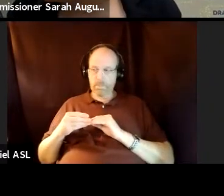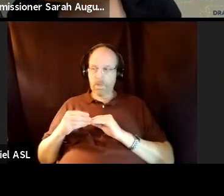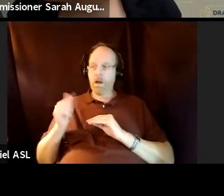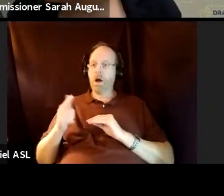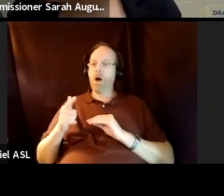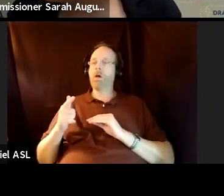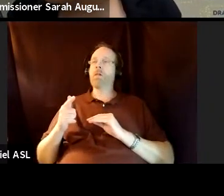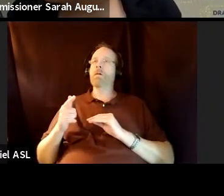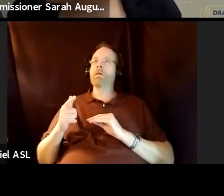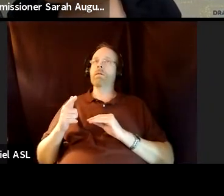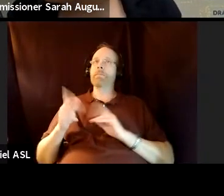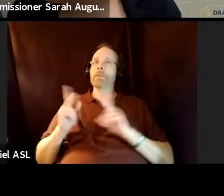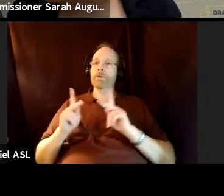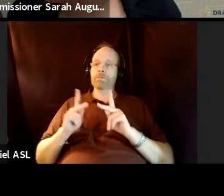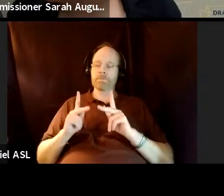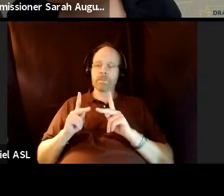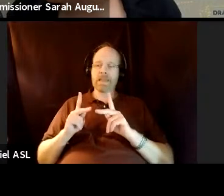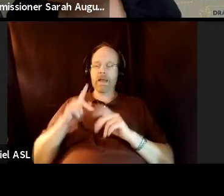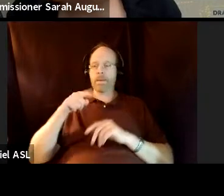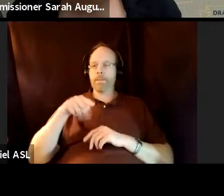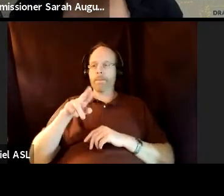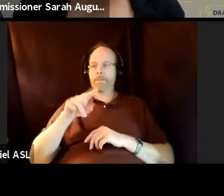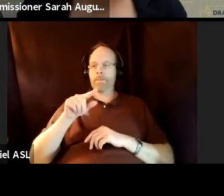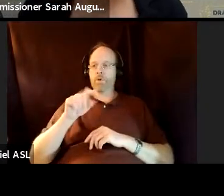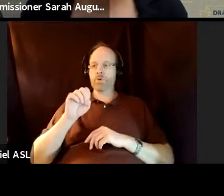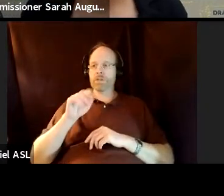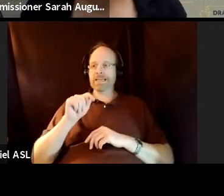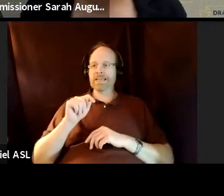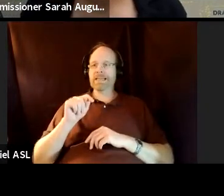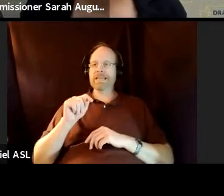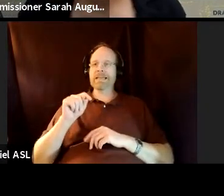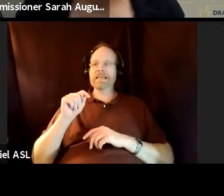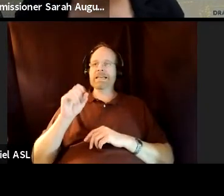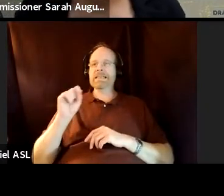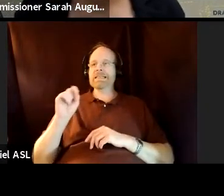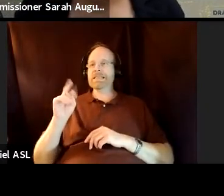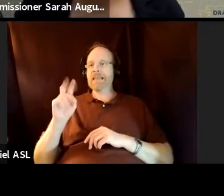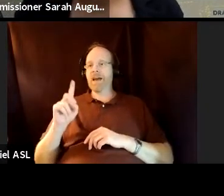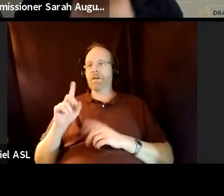given in the Puget Sound areas, it's 78,600.